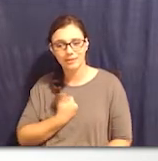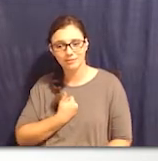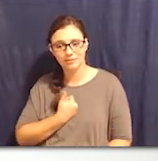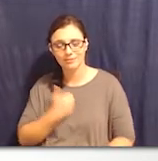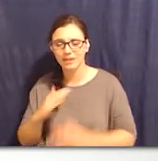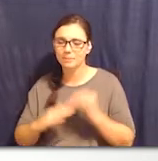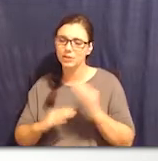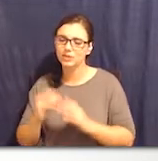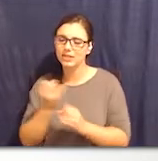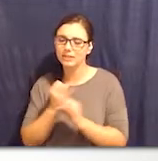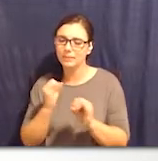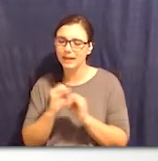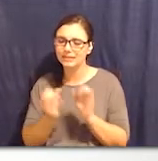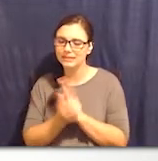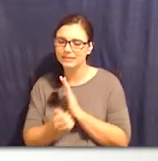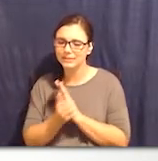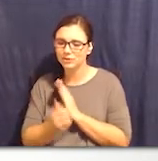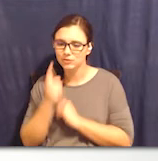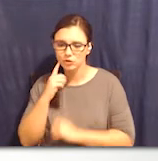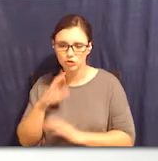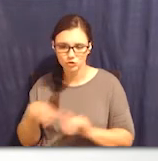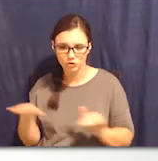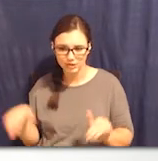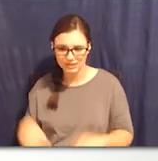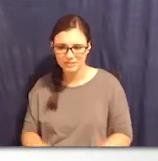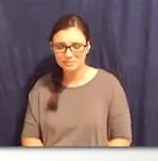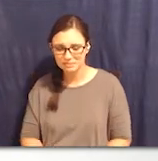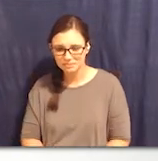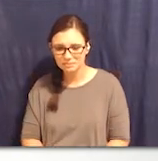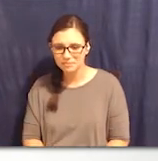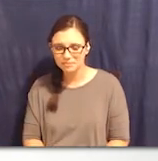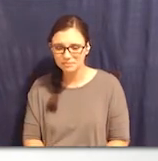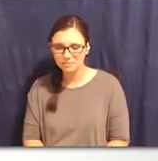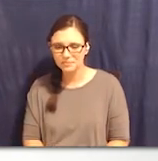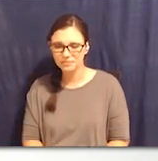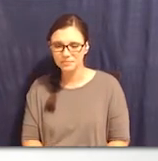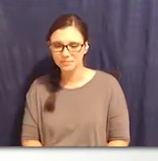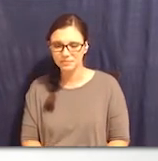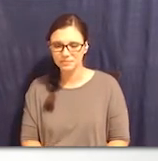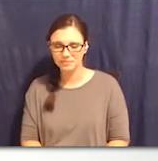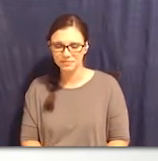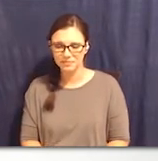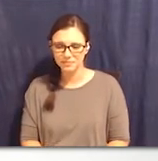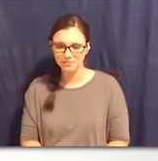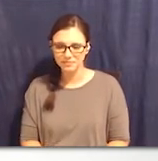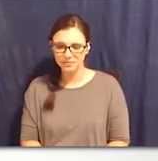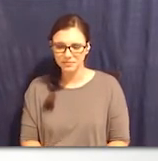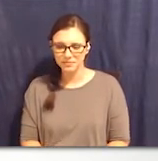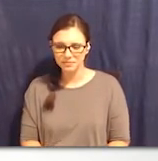I Can Do It Myself, Building Independent Skills in Children.